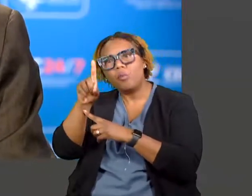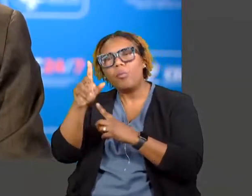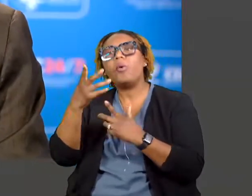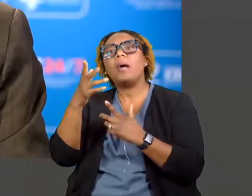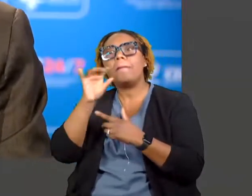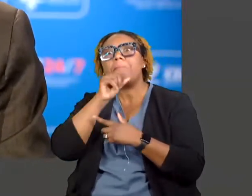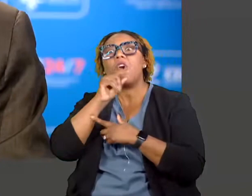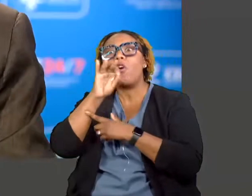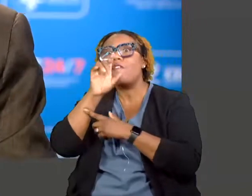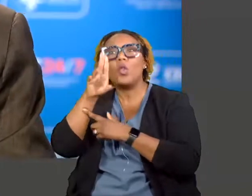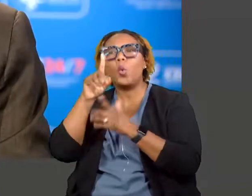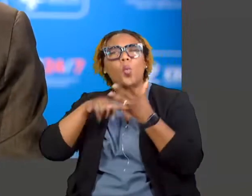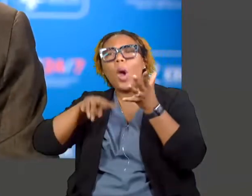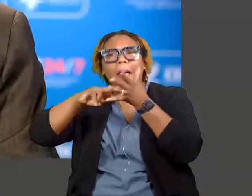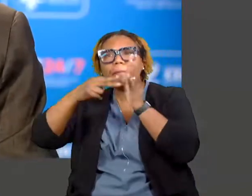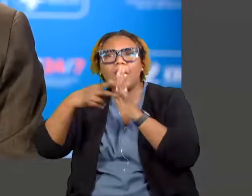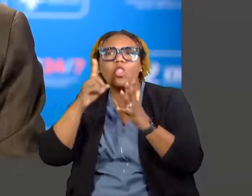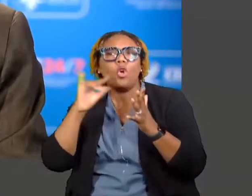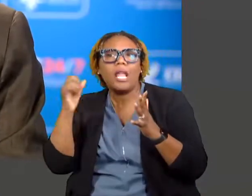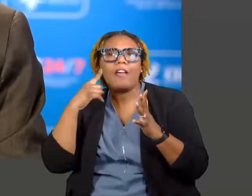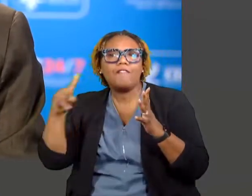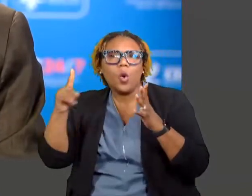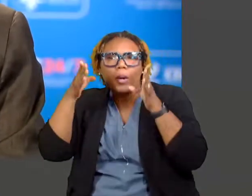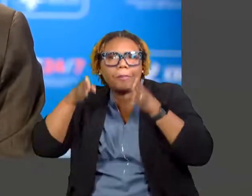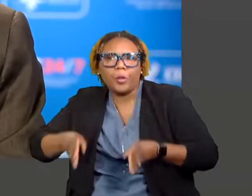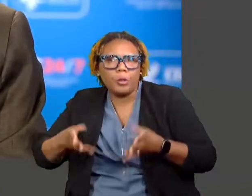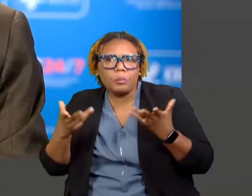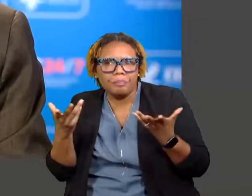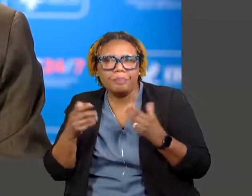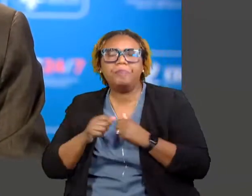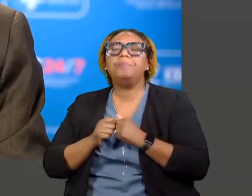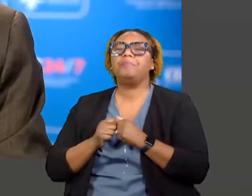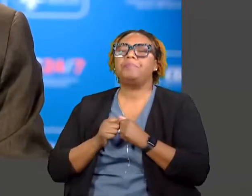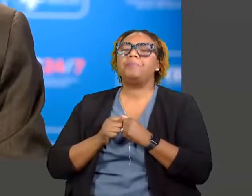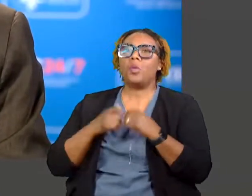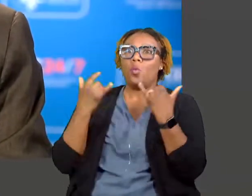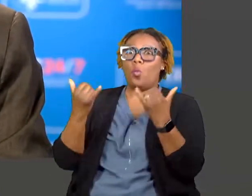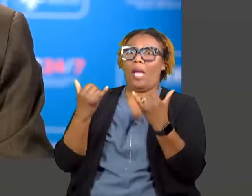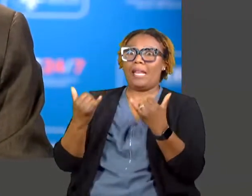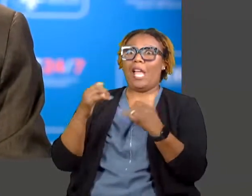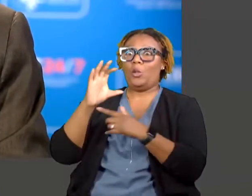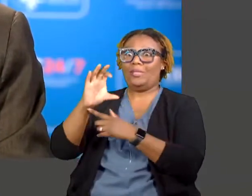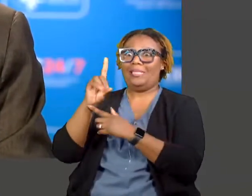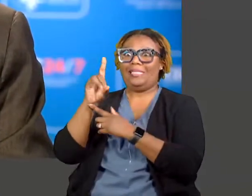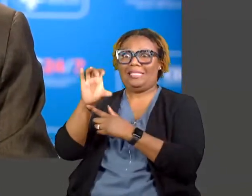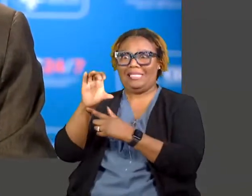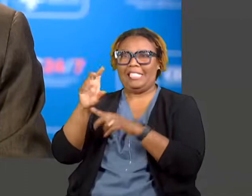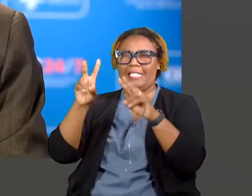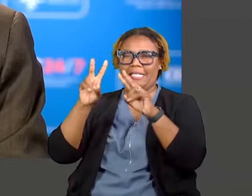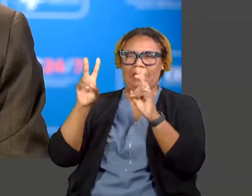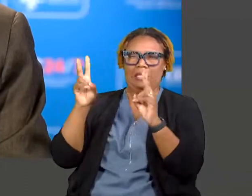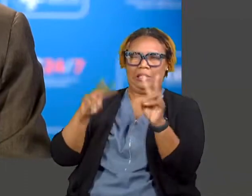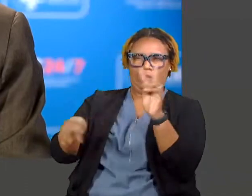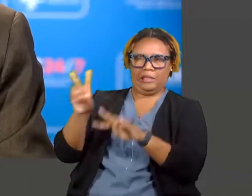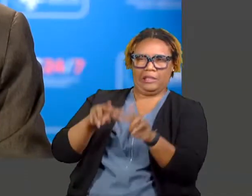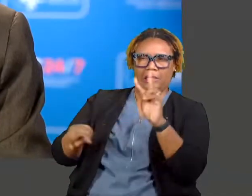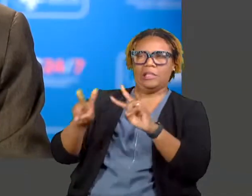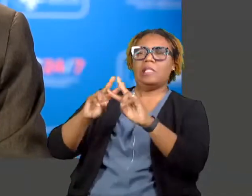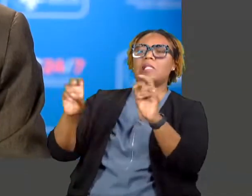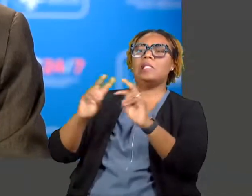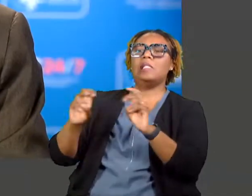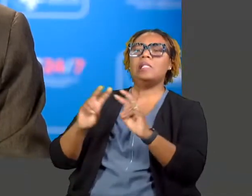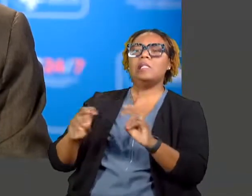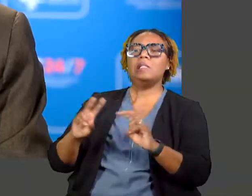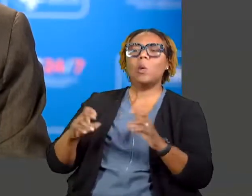side. Right up at the top, right now, CDC's assessment is that the risk to the general